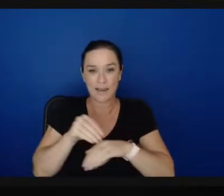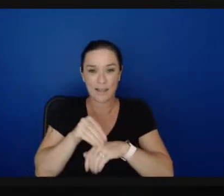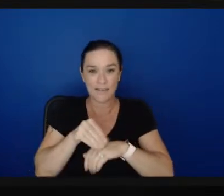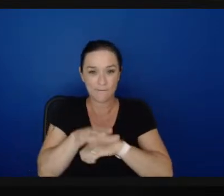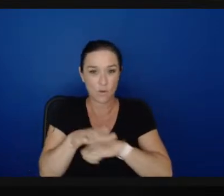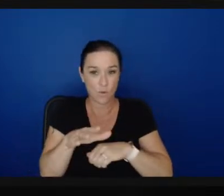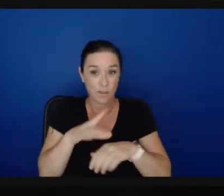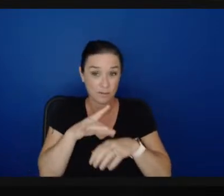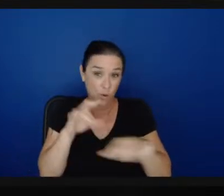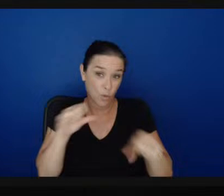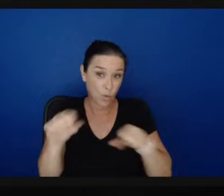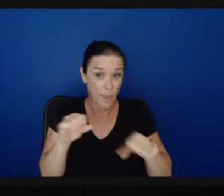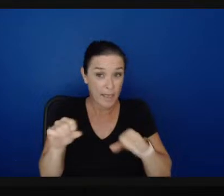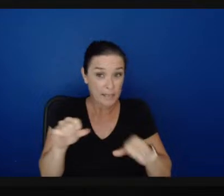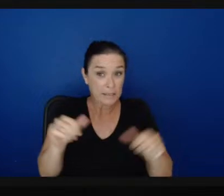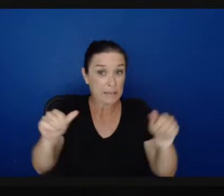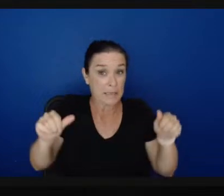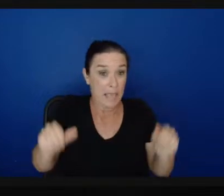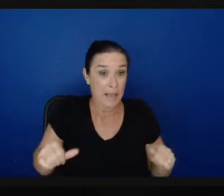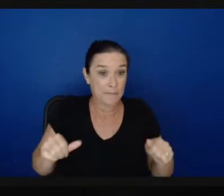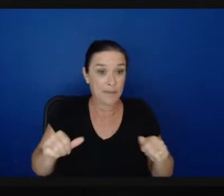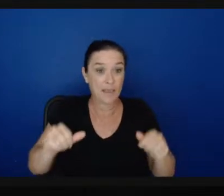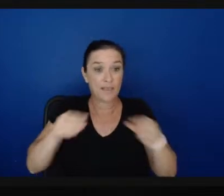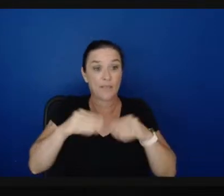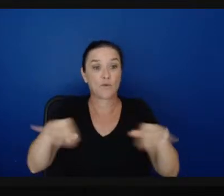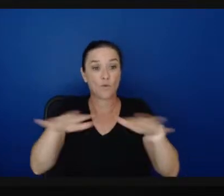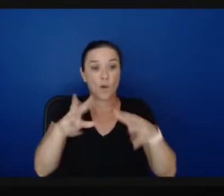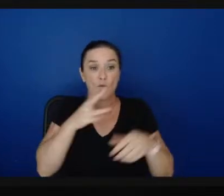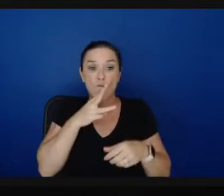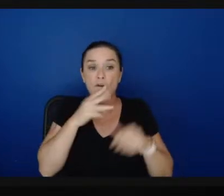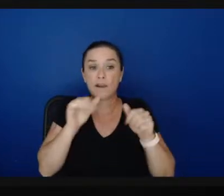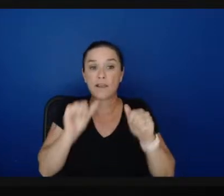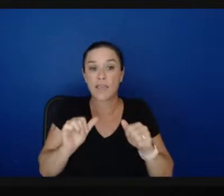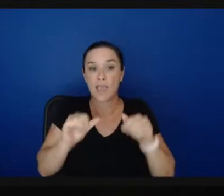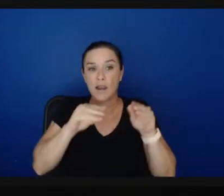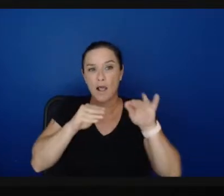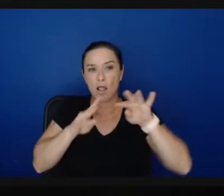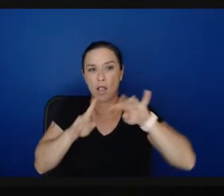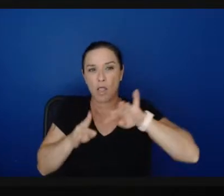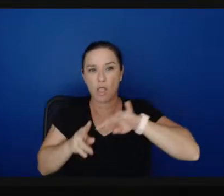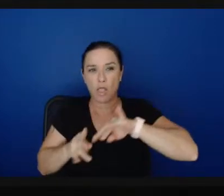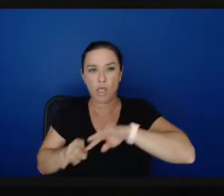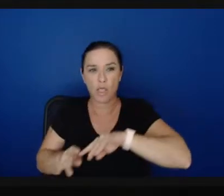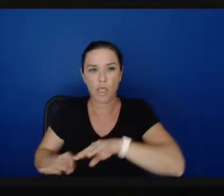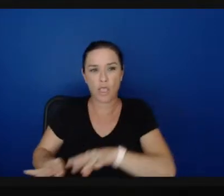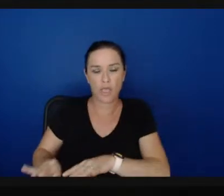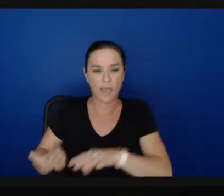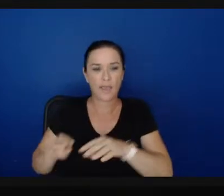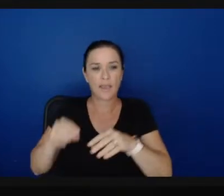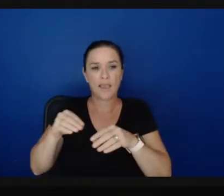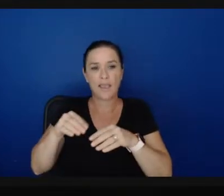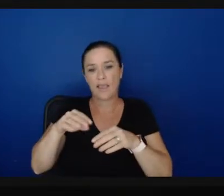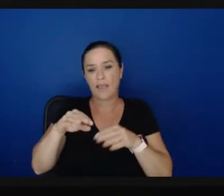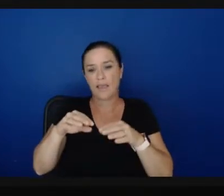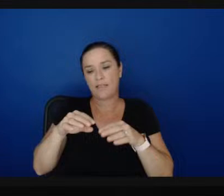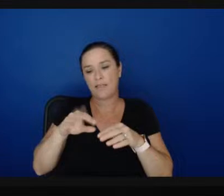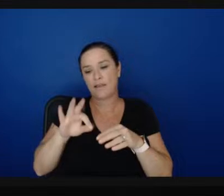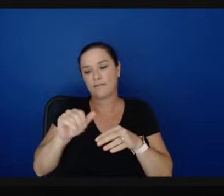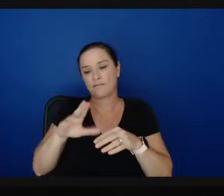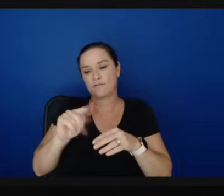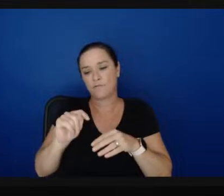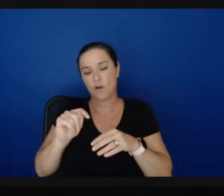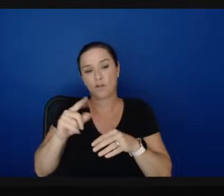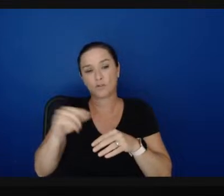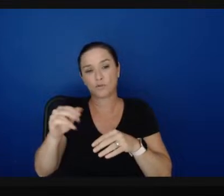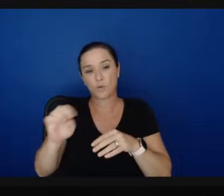So it can be that groundwater can percolate down into fault zones and ease earthquakes. That has been shown to happen